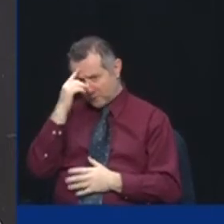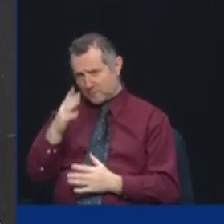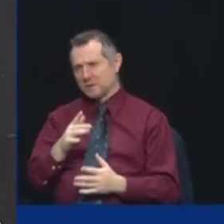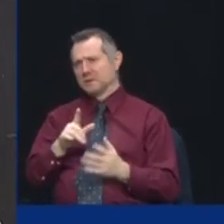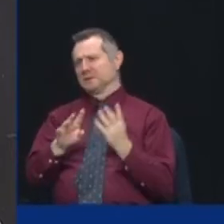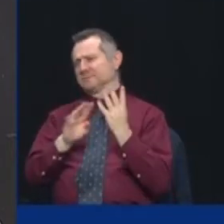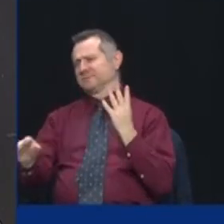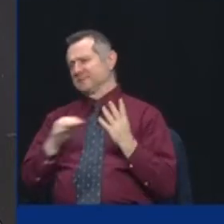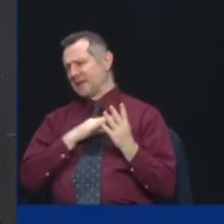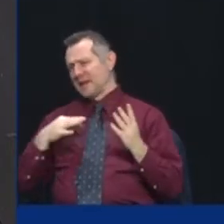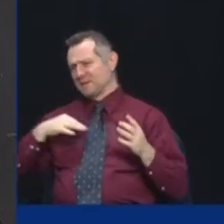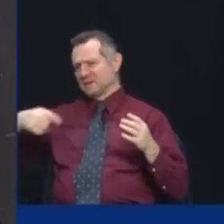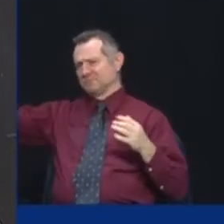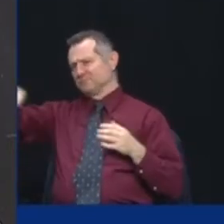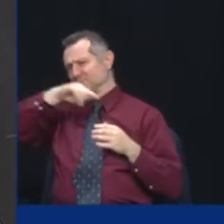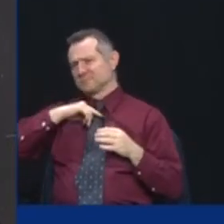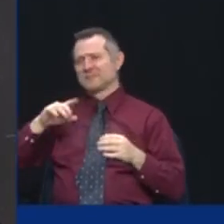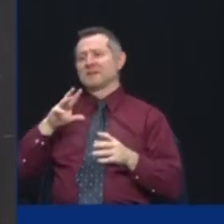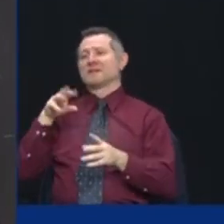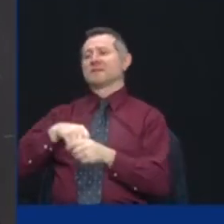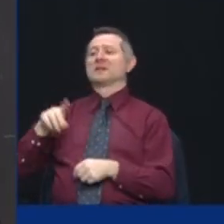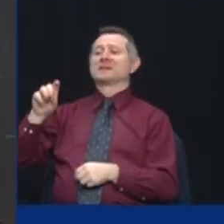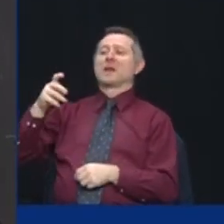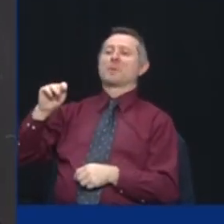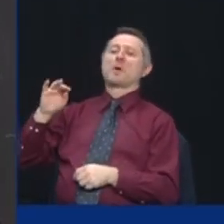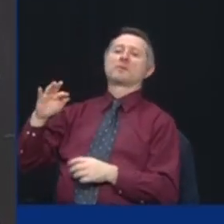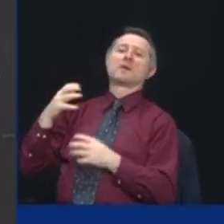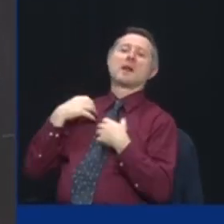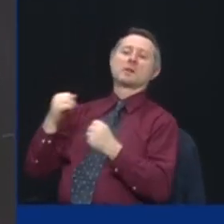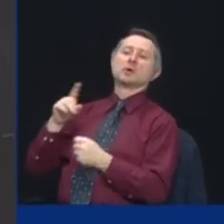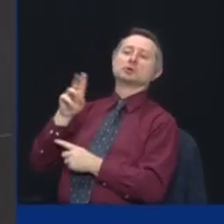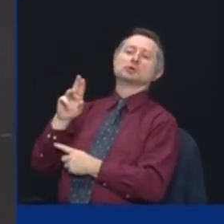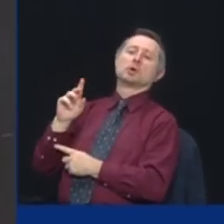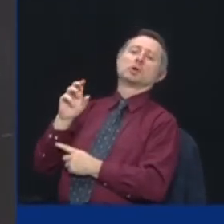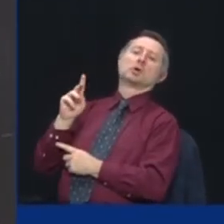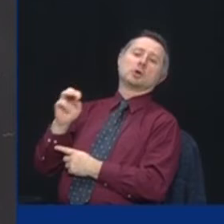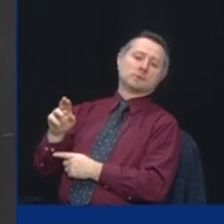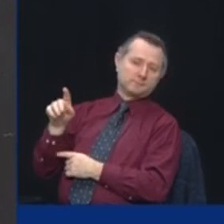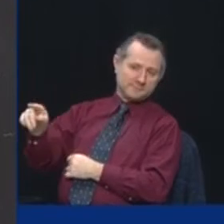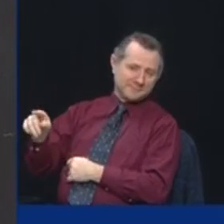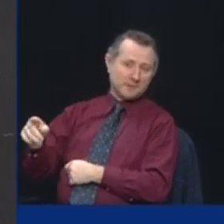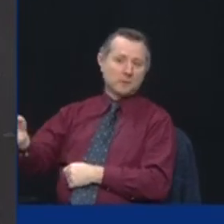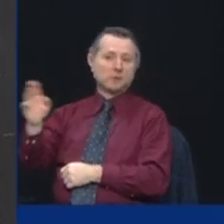including Commissioner Zucker and Director Mujica, for all that you've done,